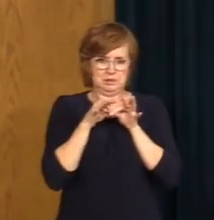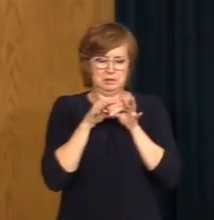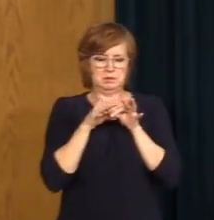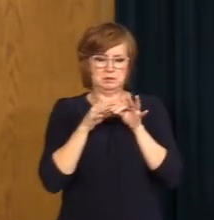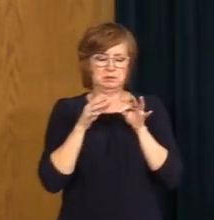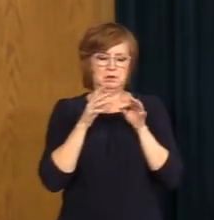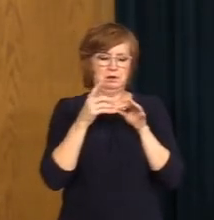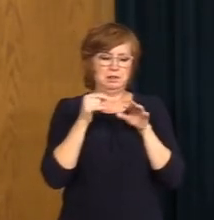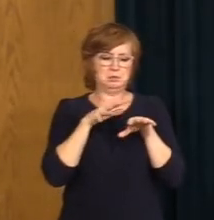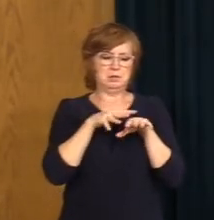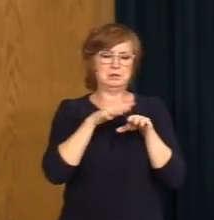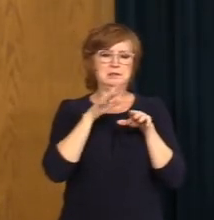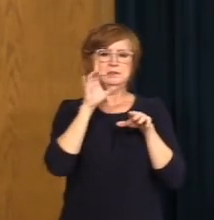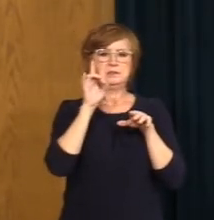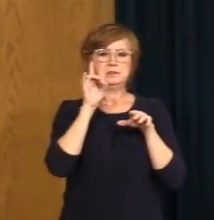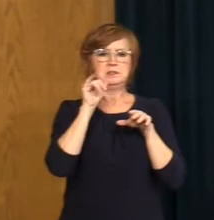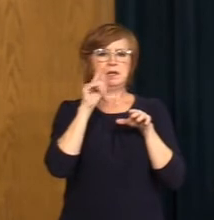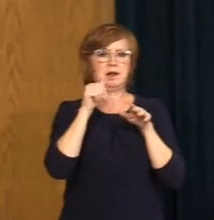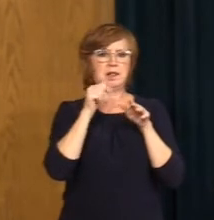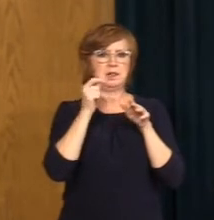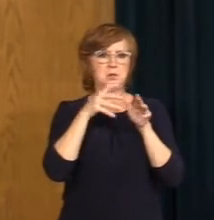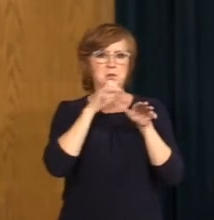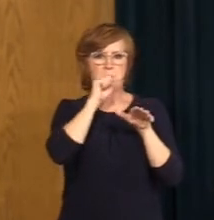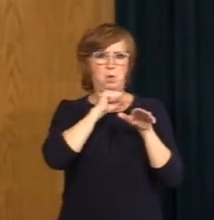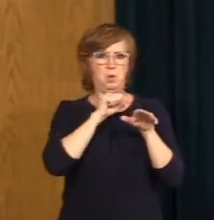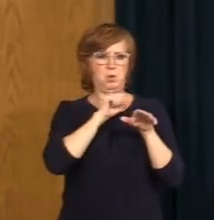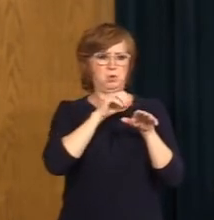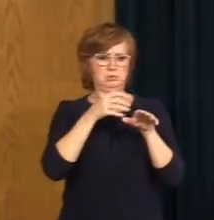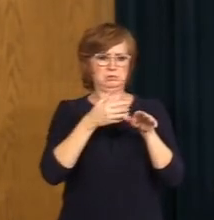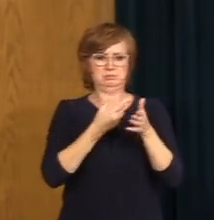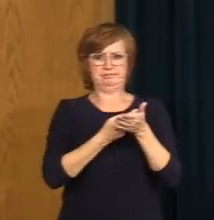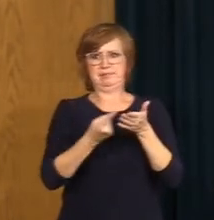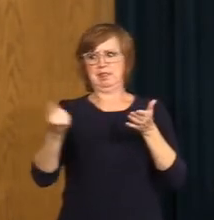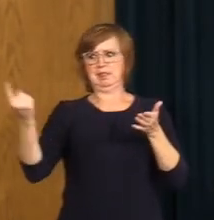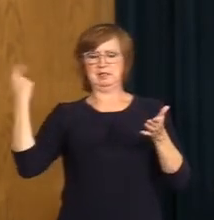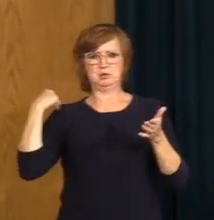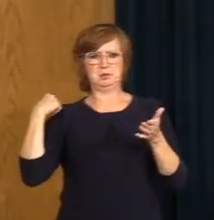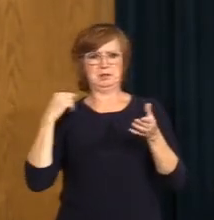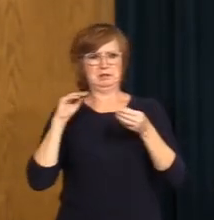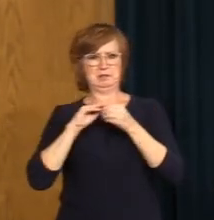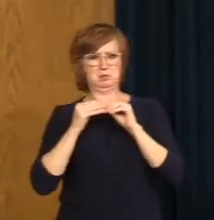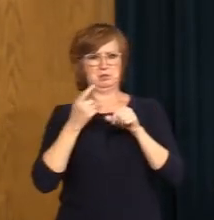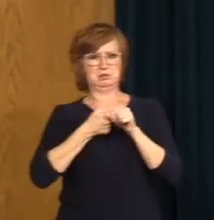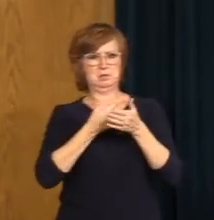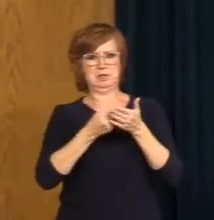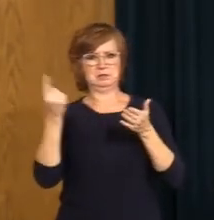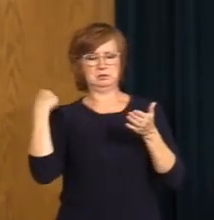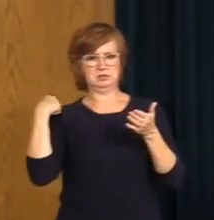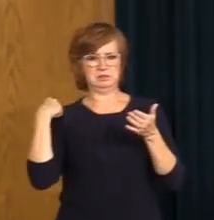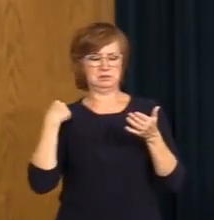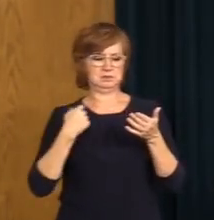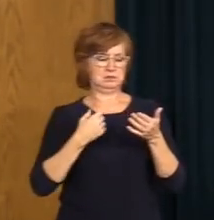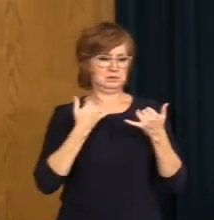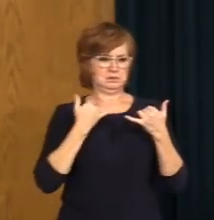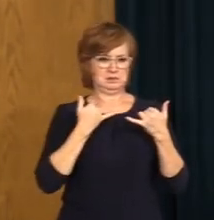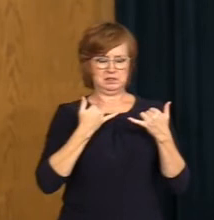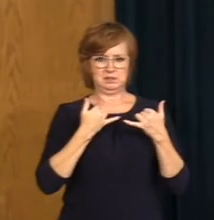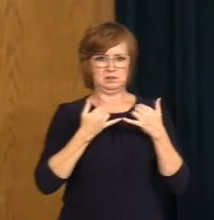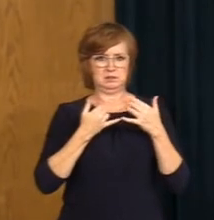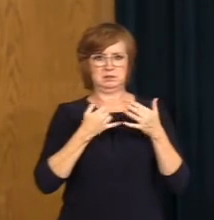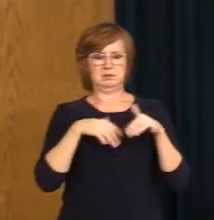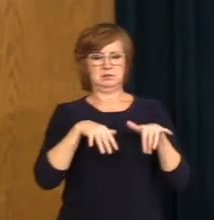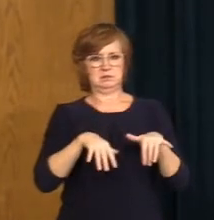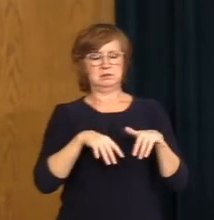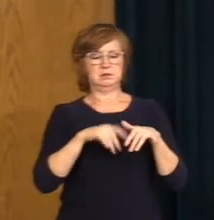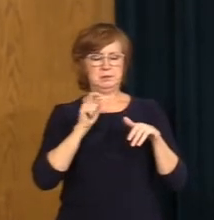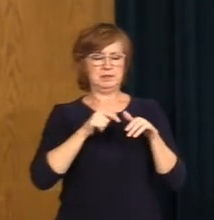certainly all the data on a dashboard is as up-to-date as is reasonable. So some things are updated same day, some do require a